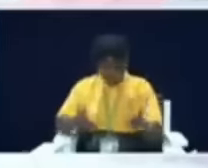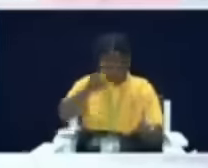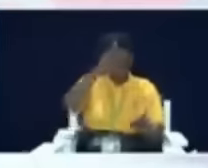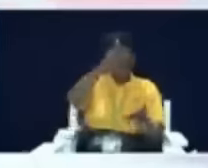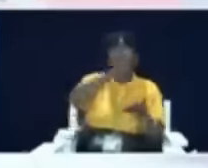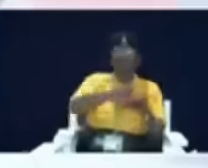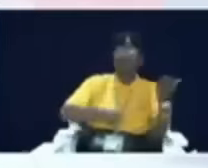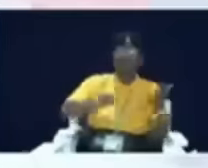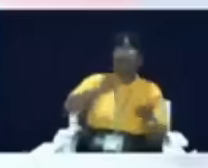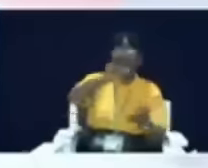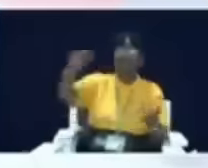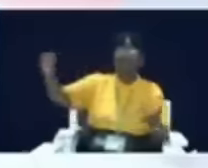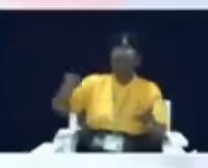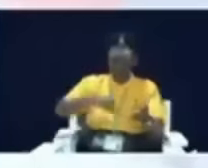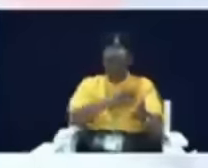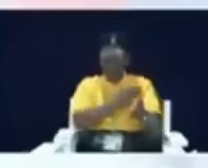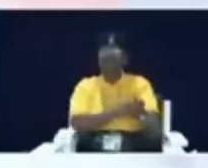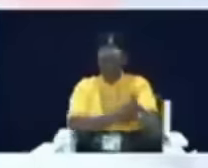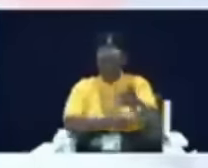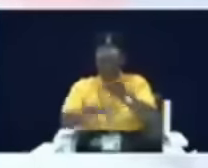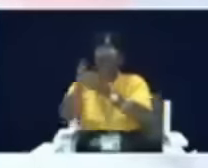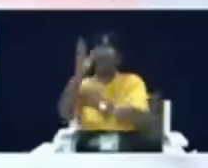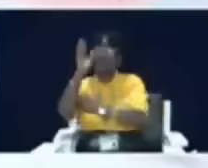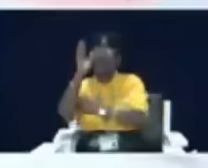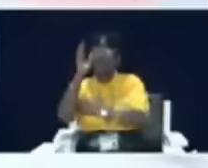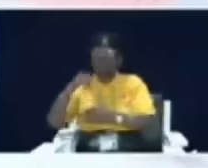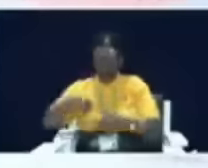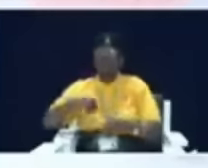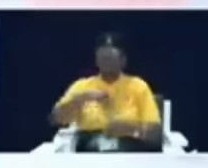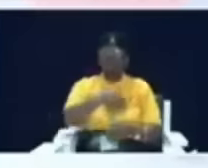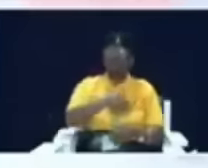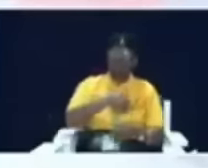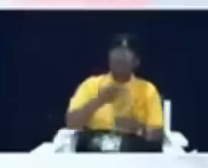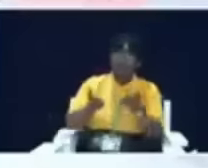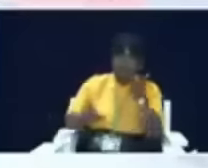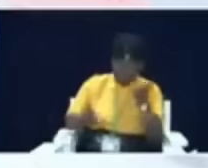serve. What a mighty God we